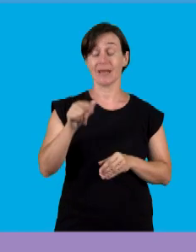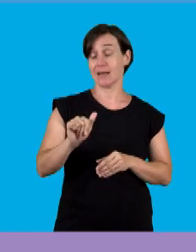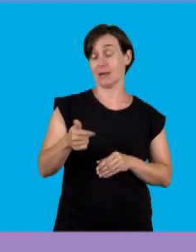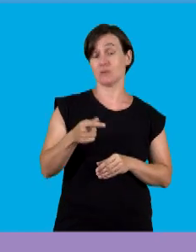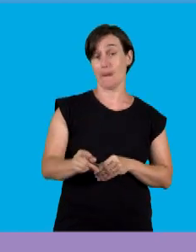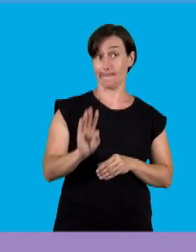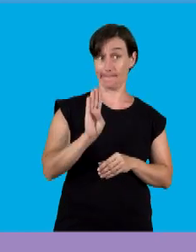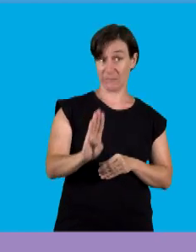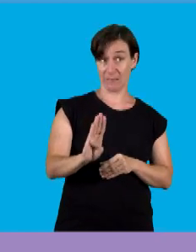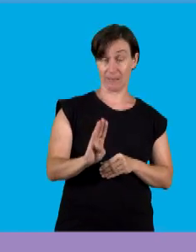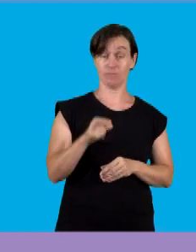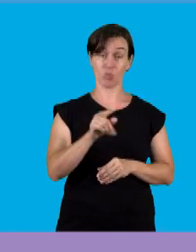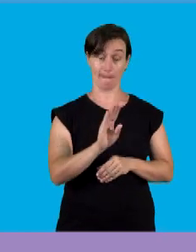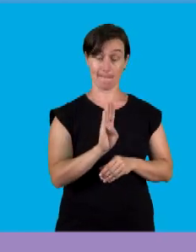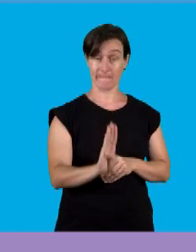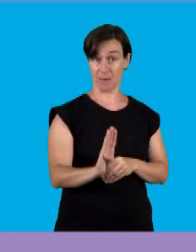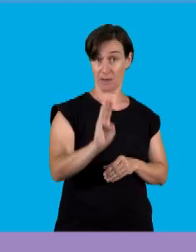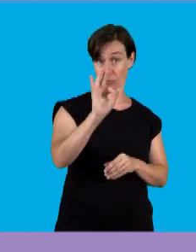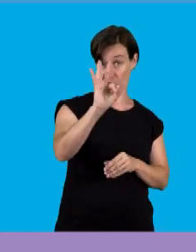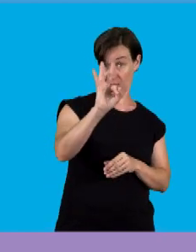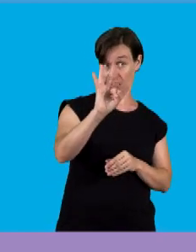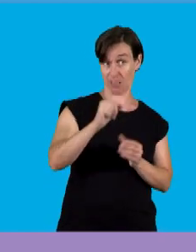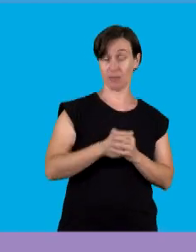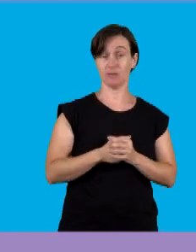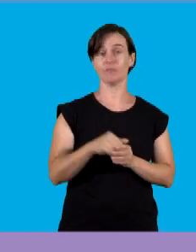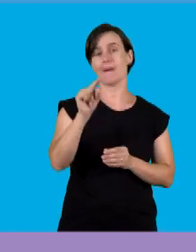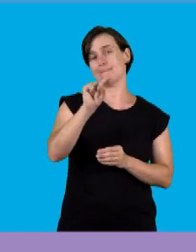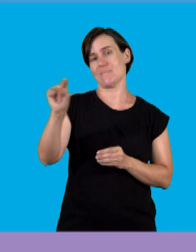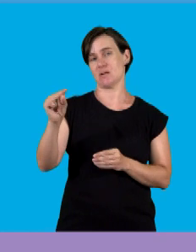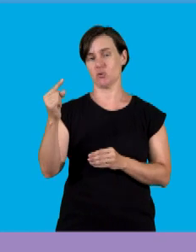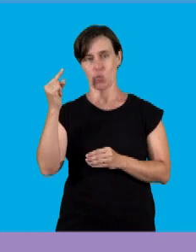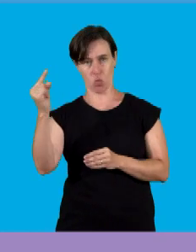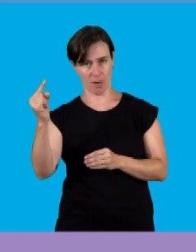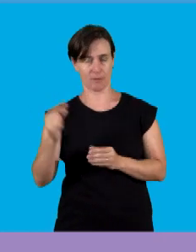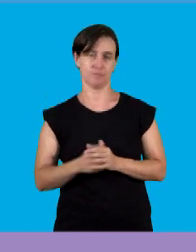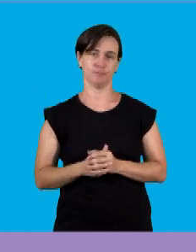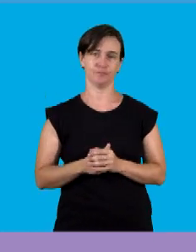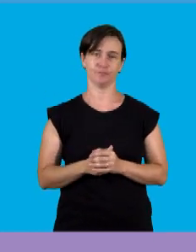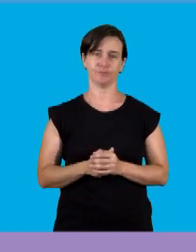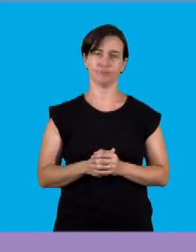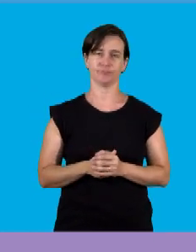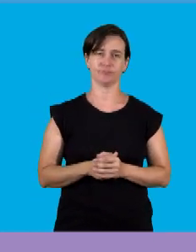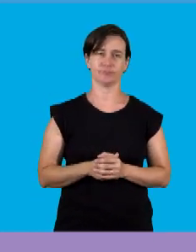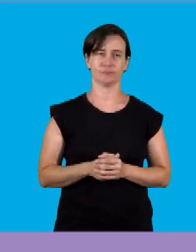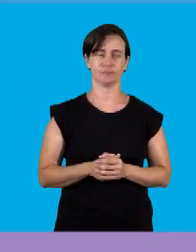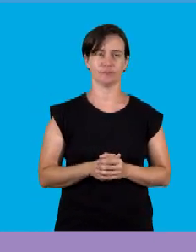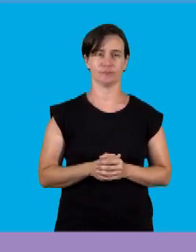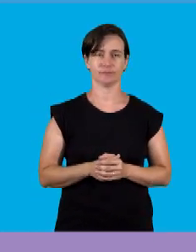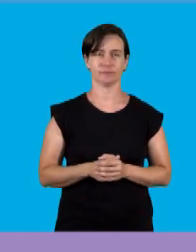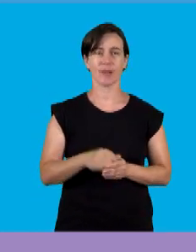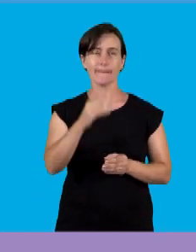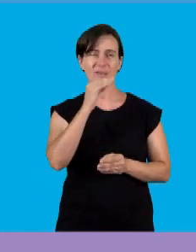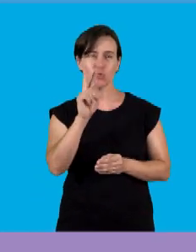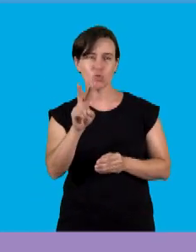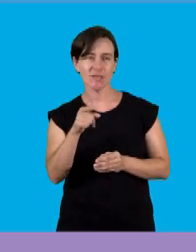b, and that is going to have as an exponent a 3 minus 1. So we took the exponent from